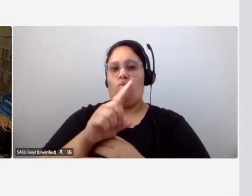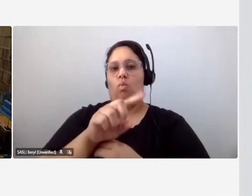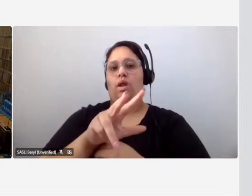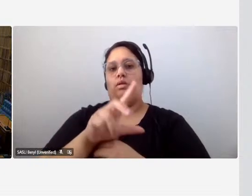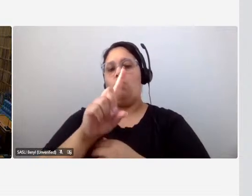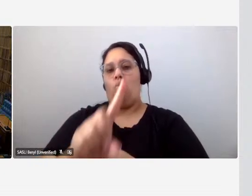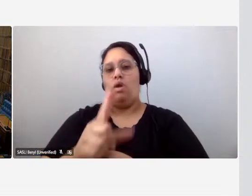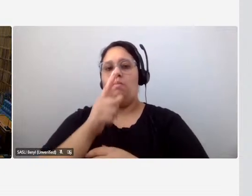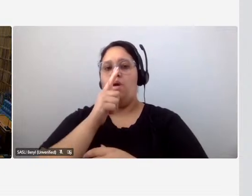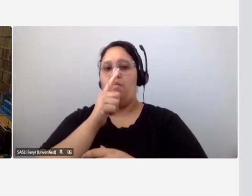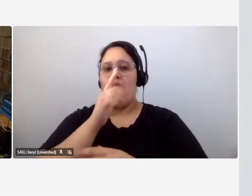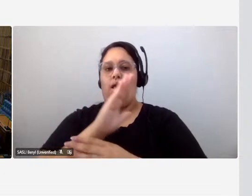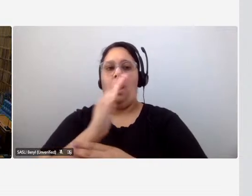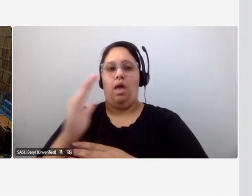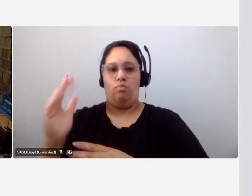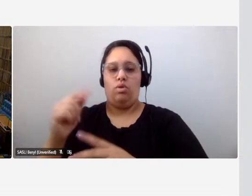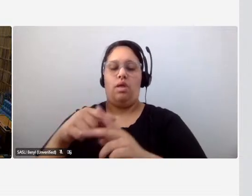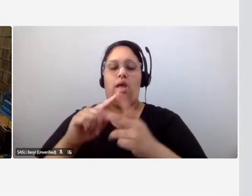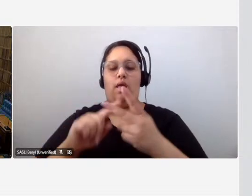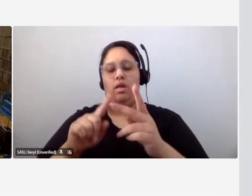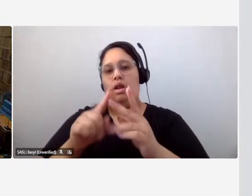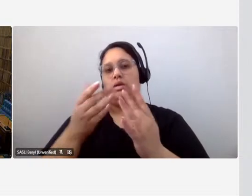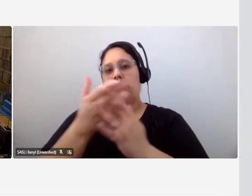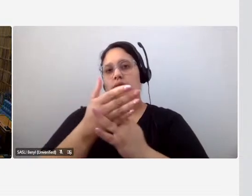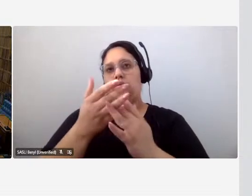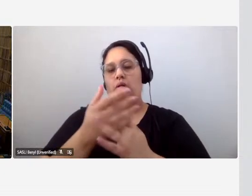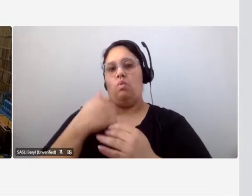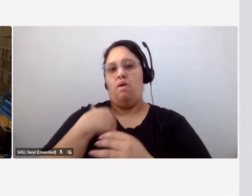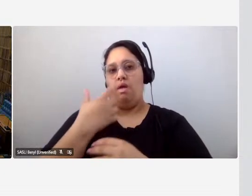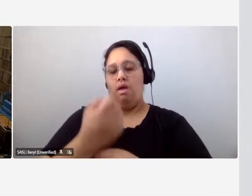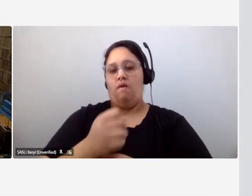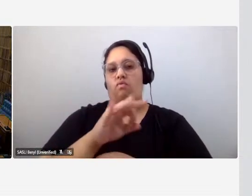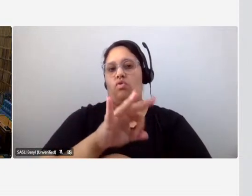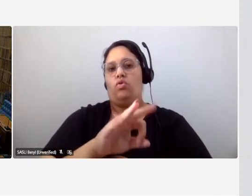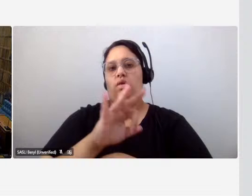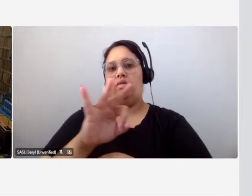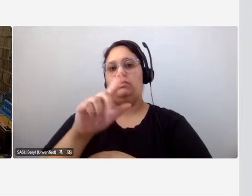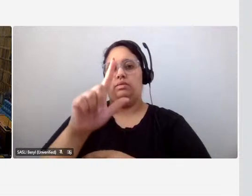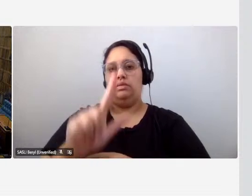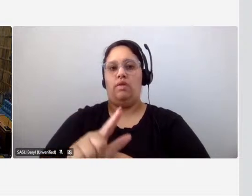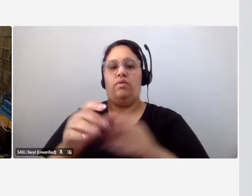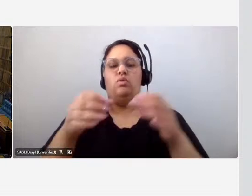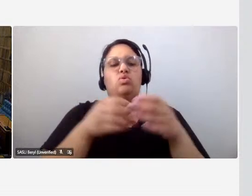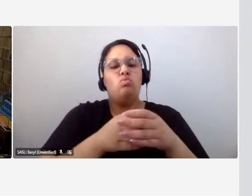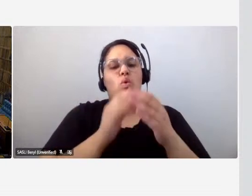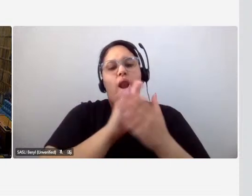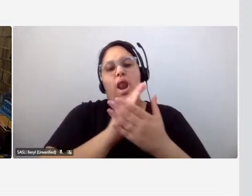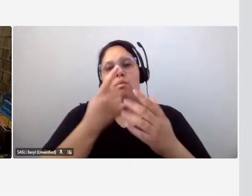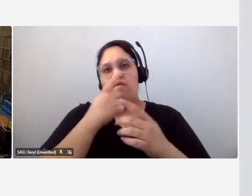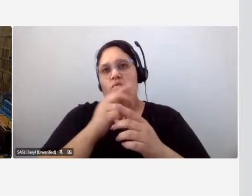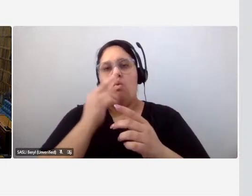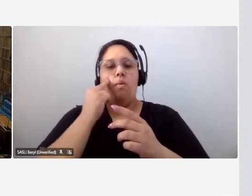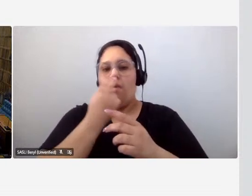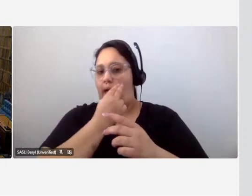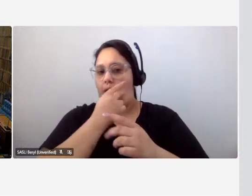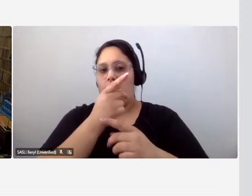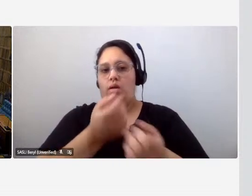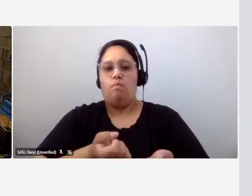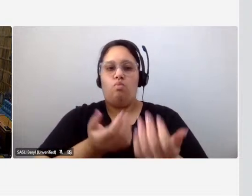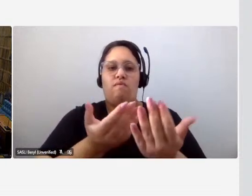181 of our public libraries. Then for accessibility, we have 37 mini libraries for the blind that